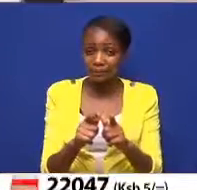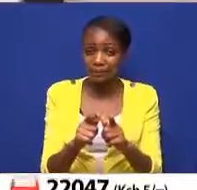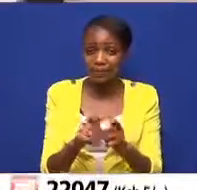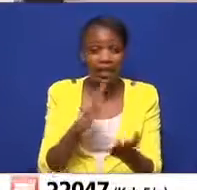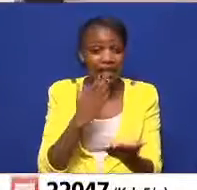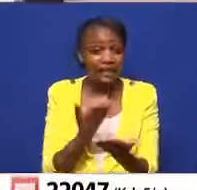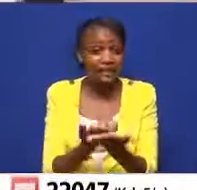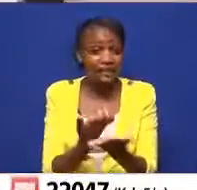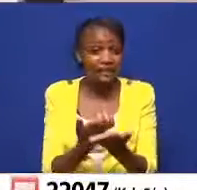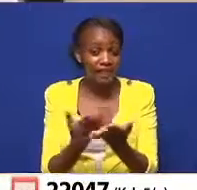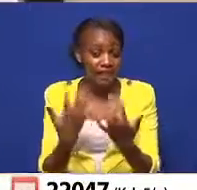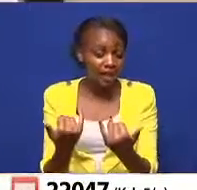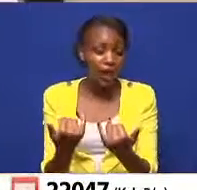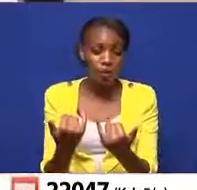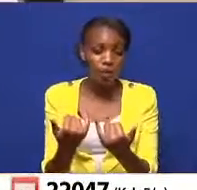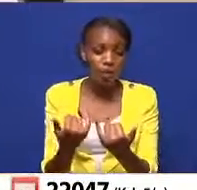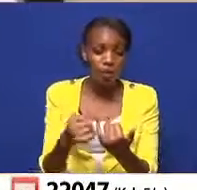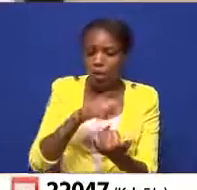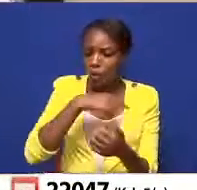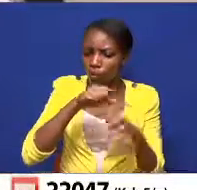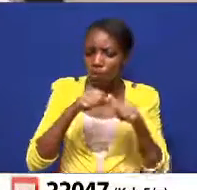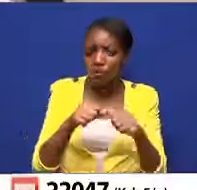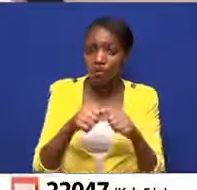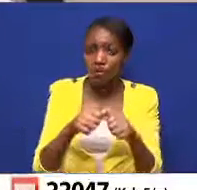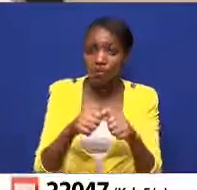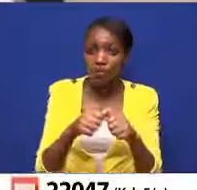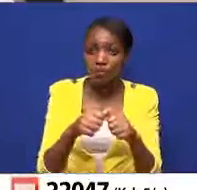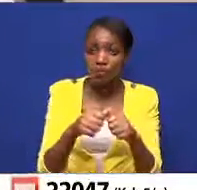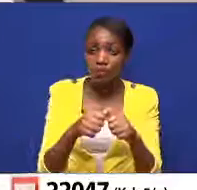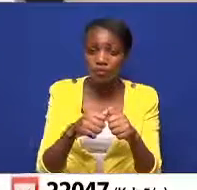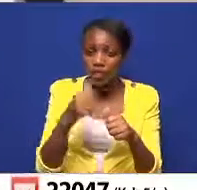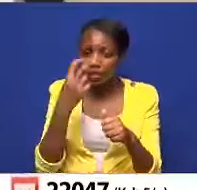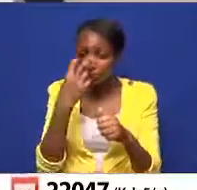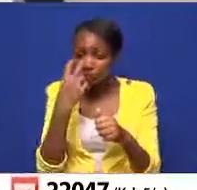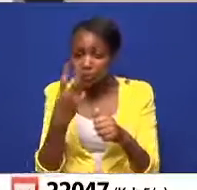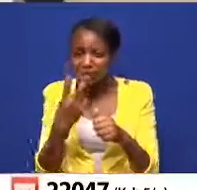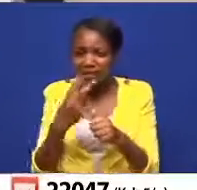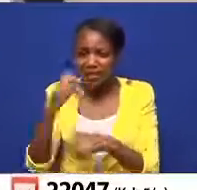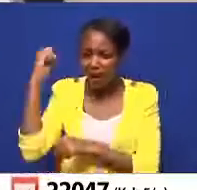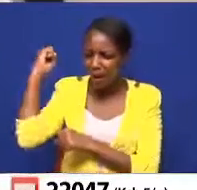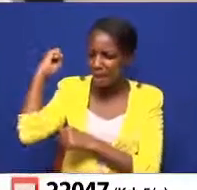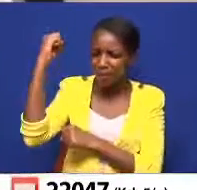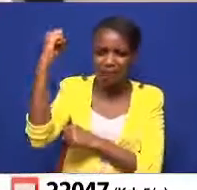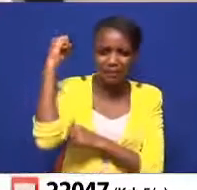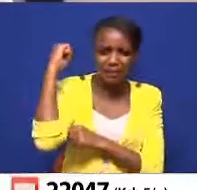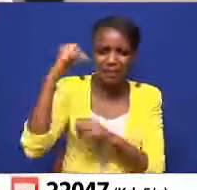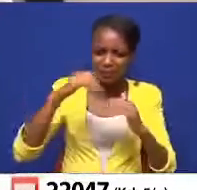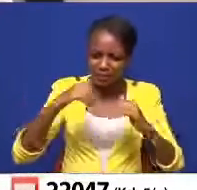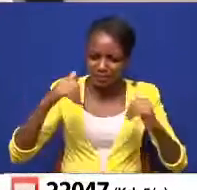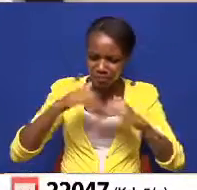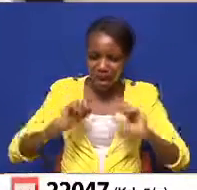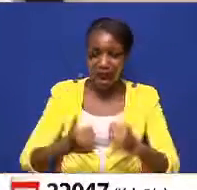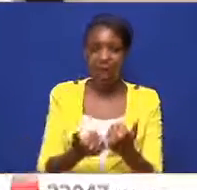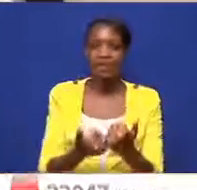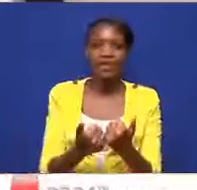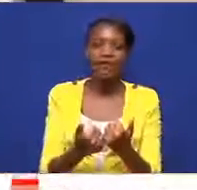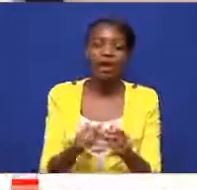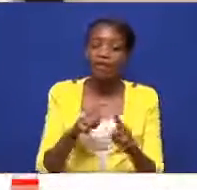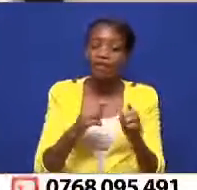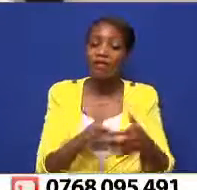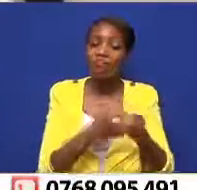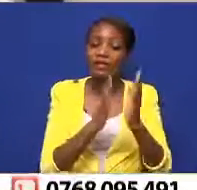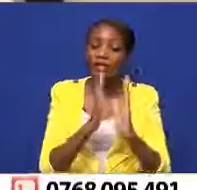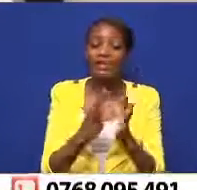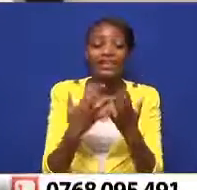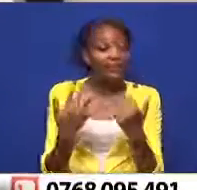even right now. We continue to see very sharp political divisions emerging from our leaders